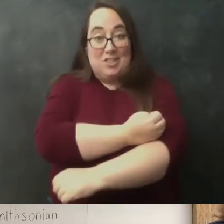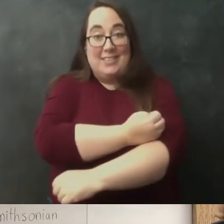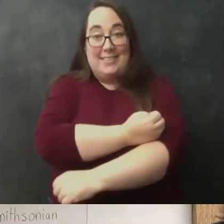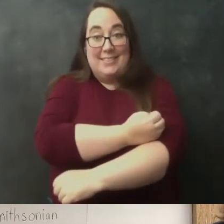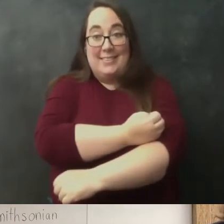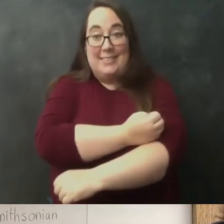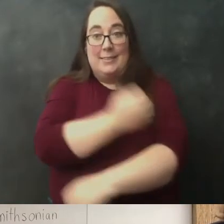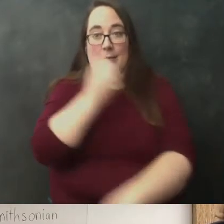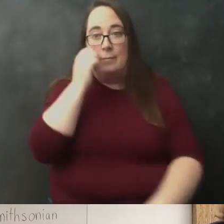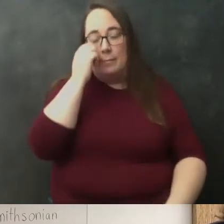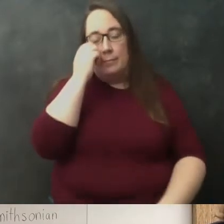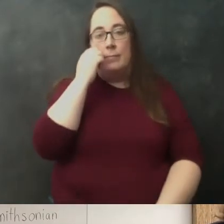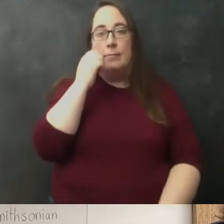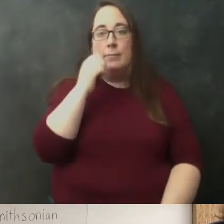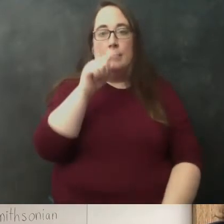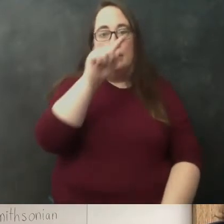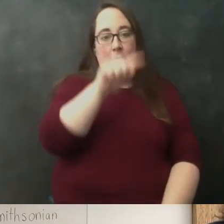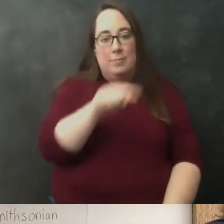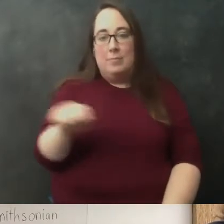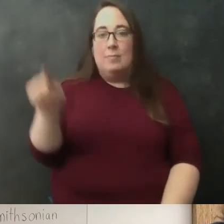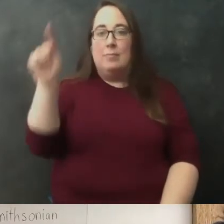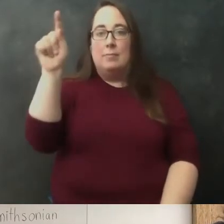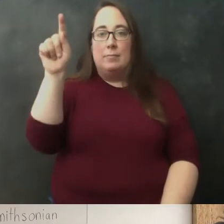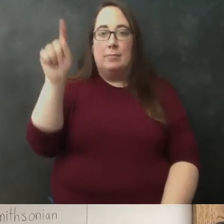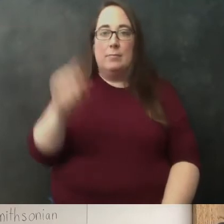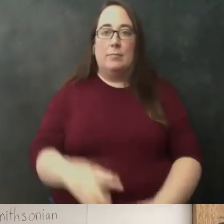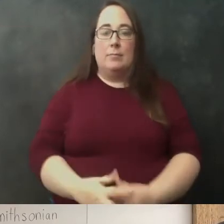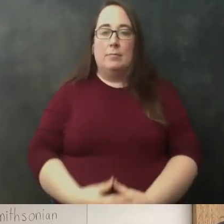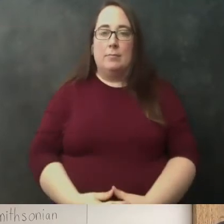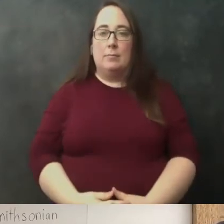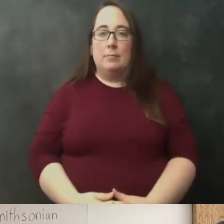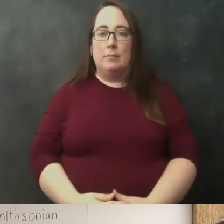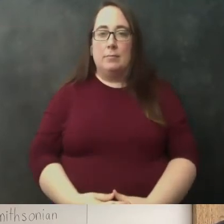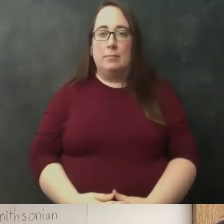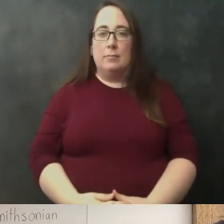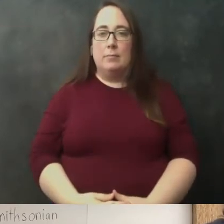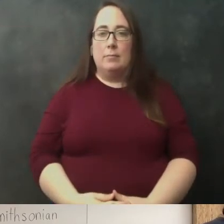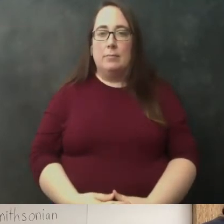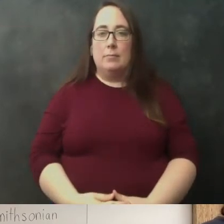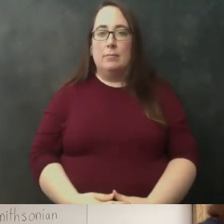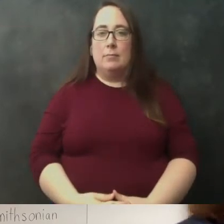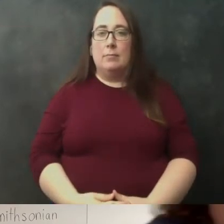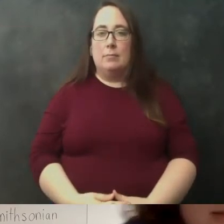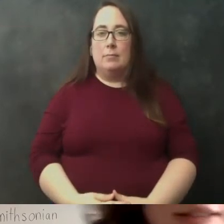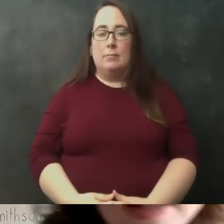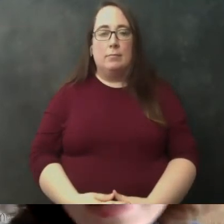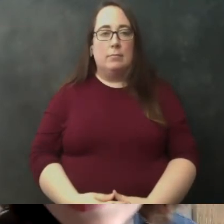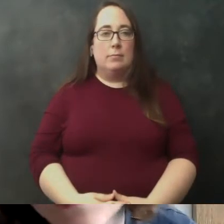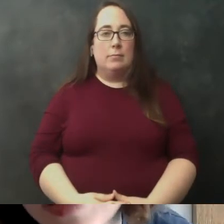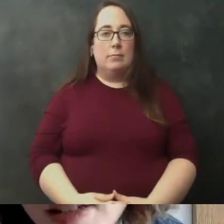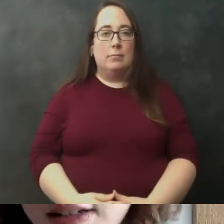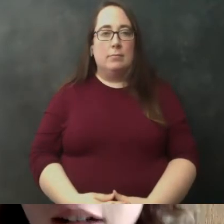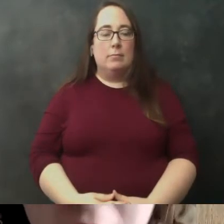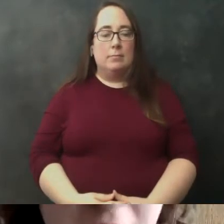this direction, from the phytoplankton to the shrimp, from the fish, big fish, all the way to otters.